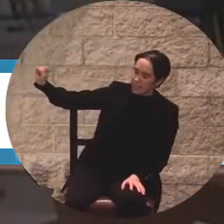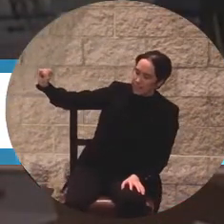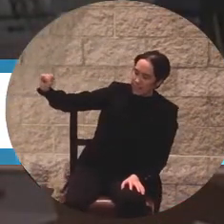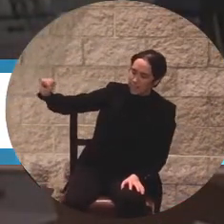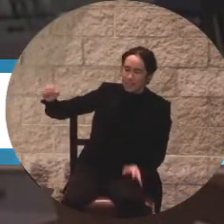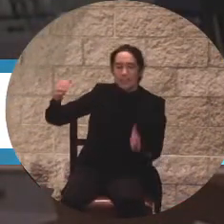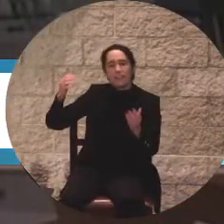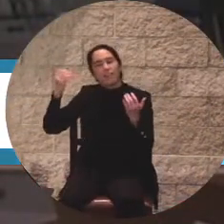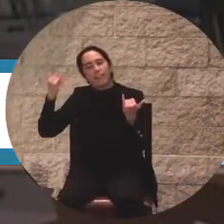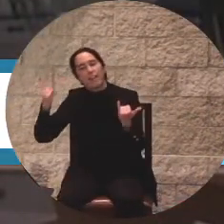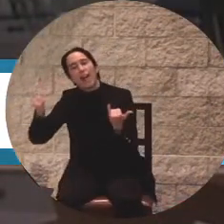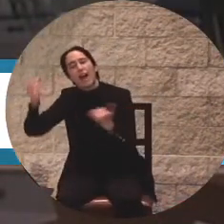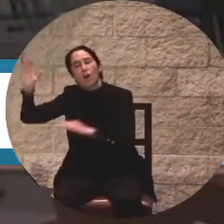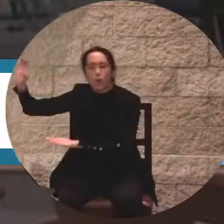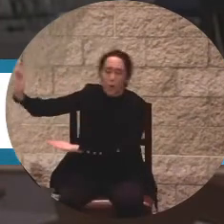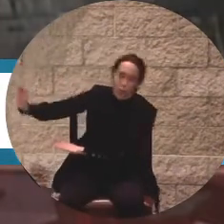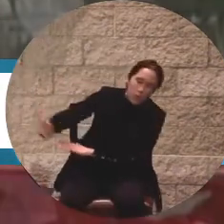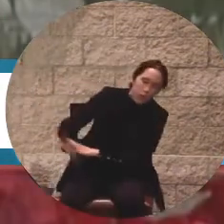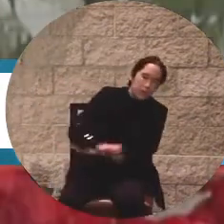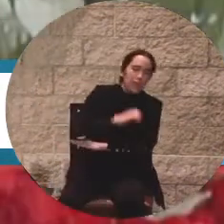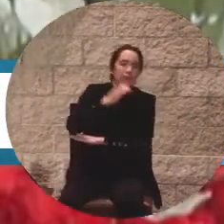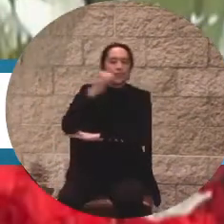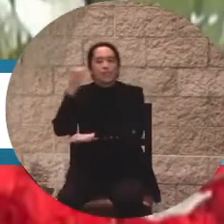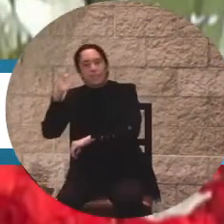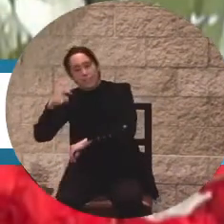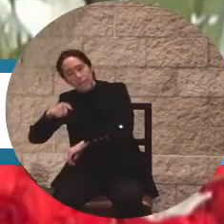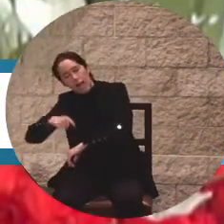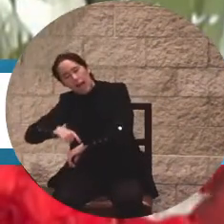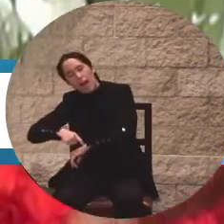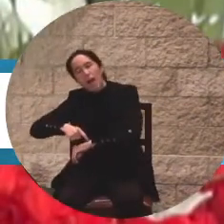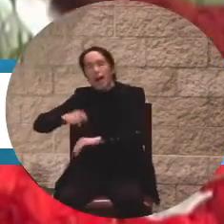bells. It's Christmas